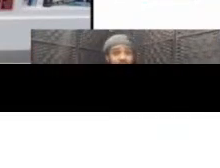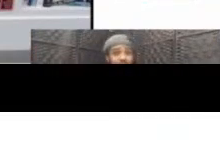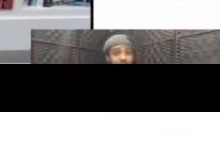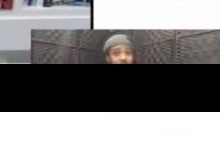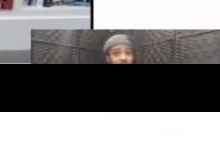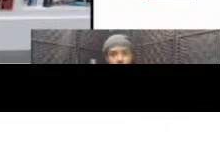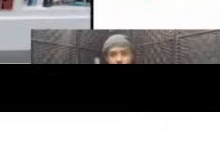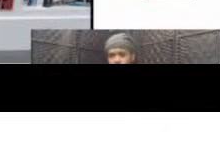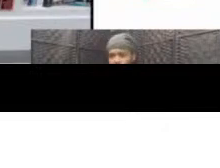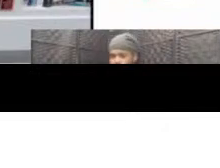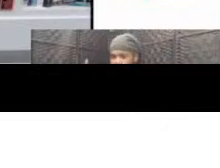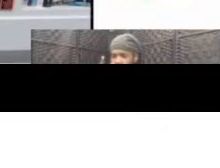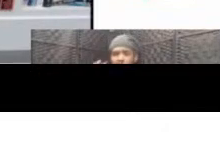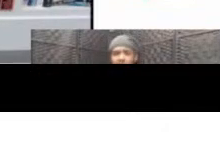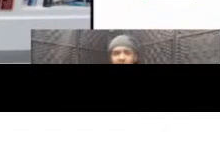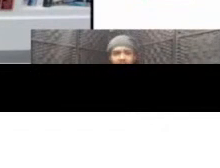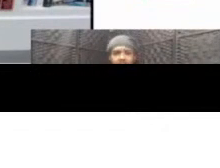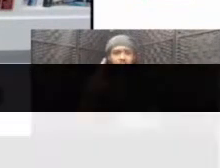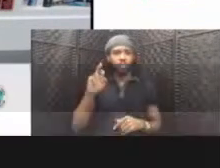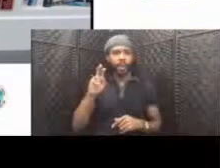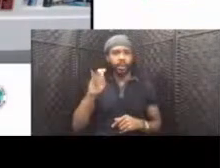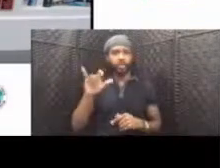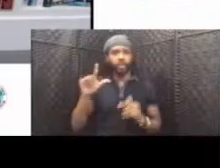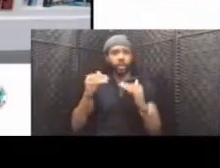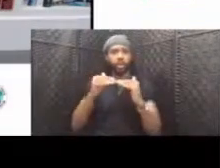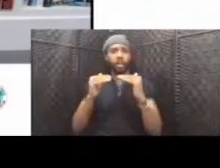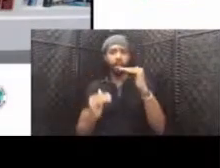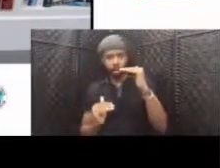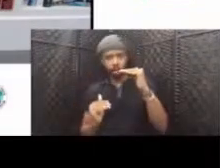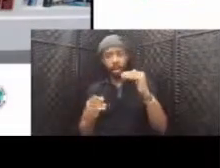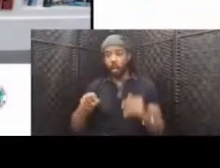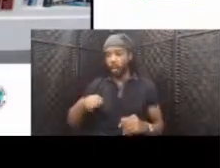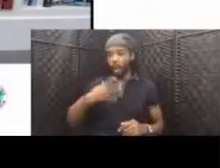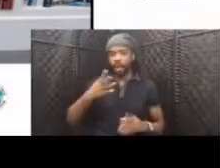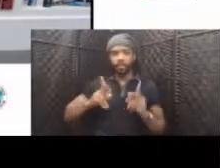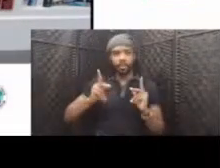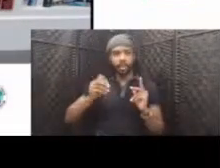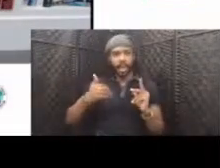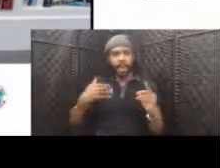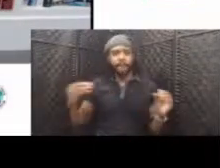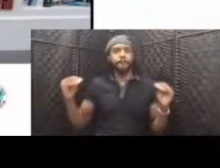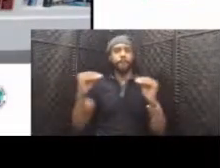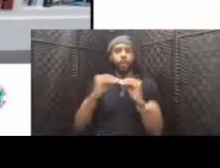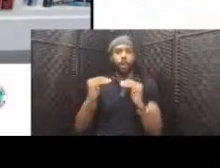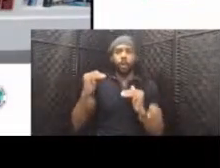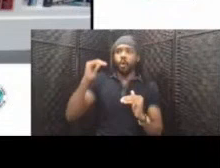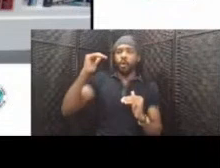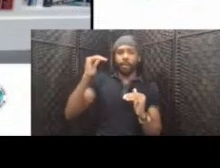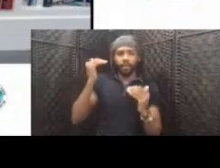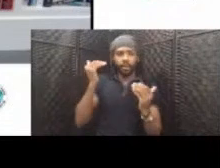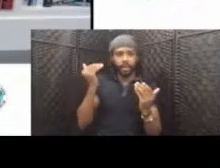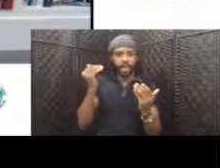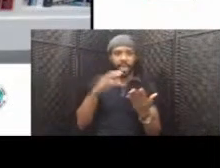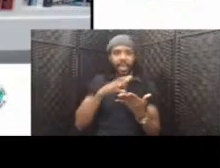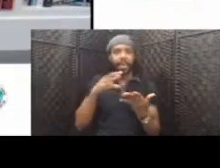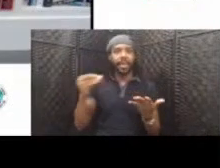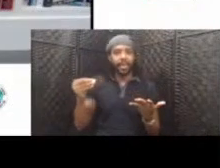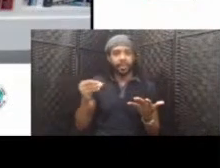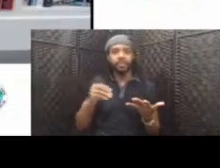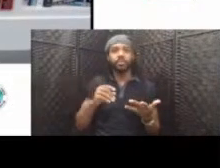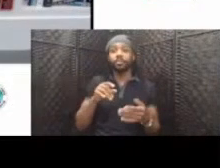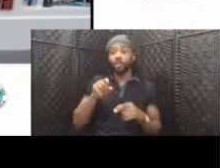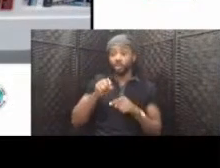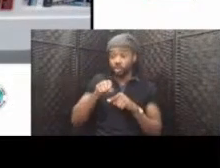channel. these racial Please do not disparities, use where- this language where on the white channel. people have more, and they are literally not being